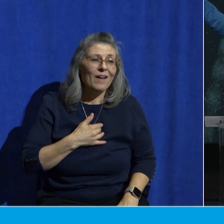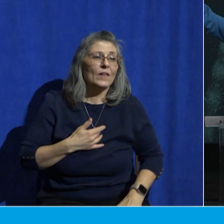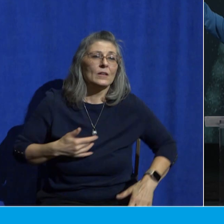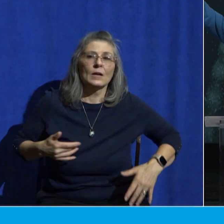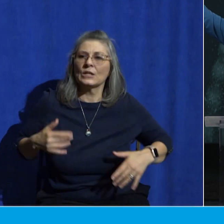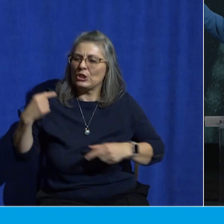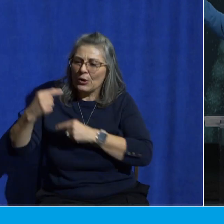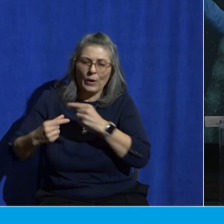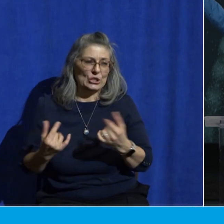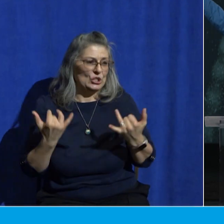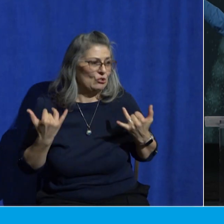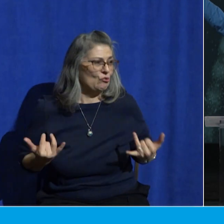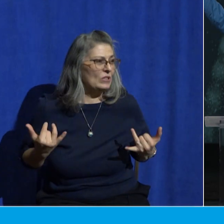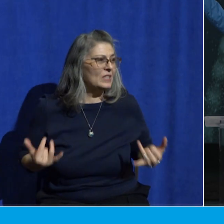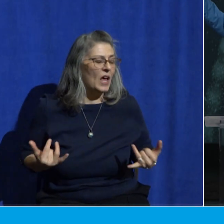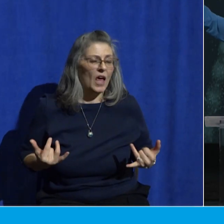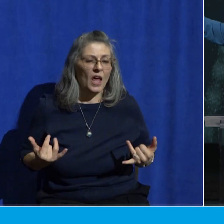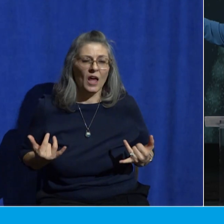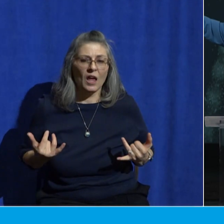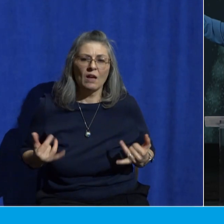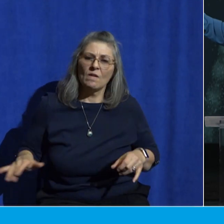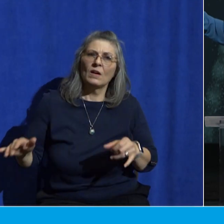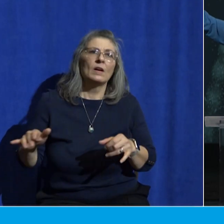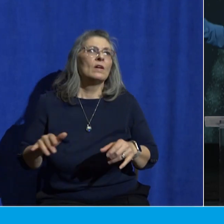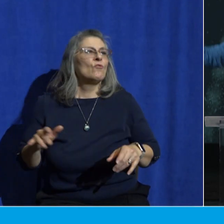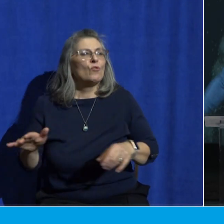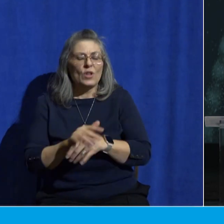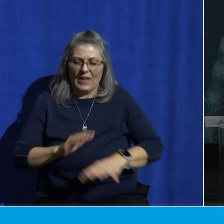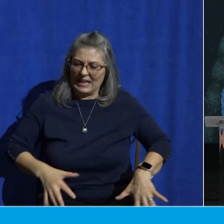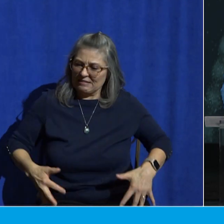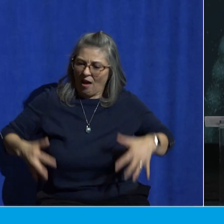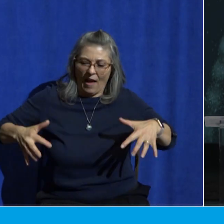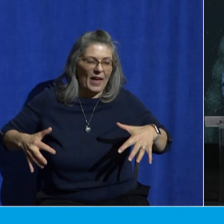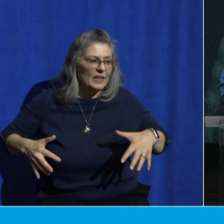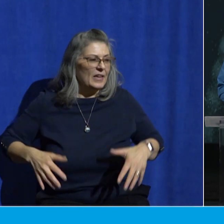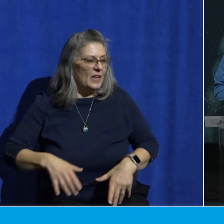desperately need a king who can give us peace.